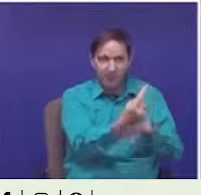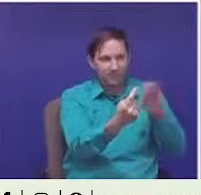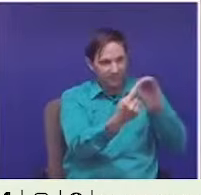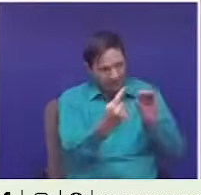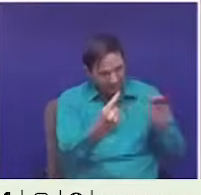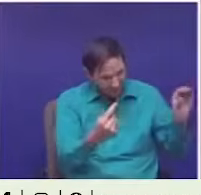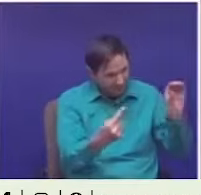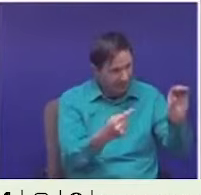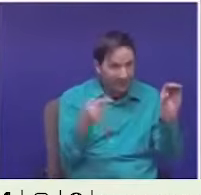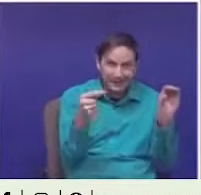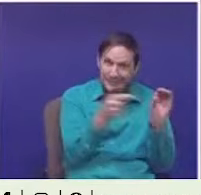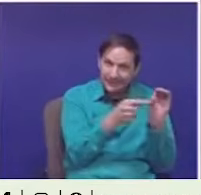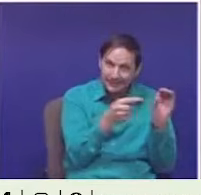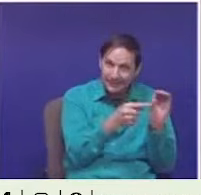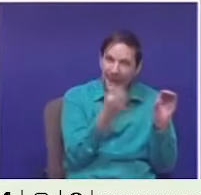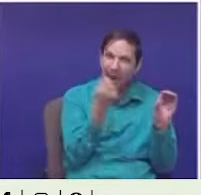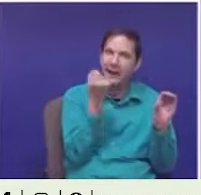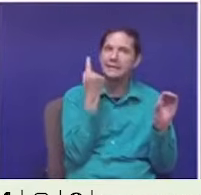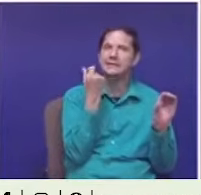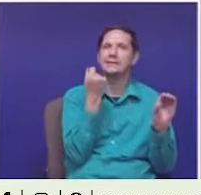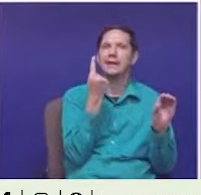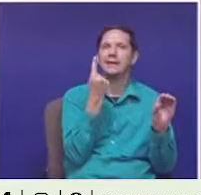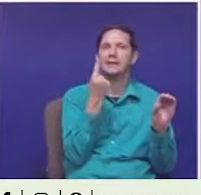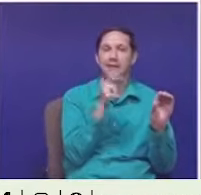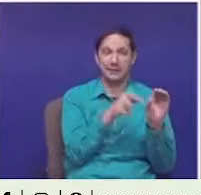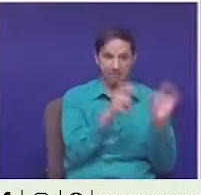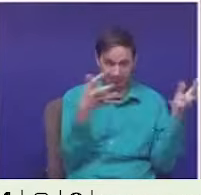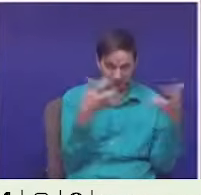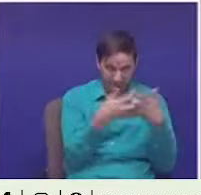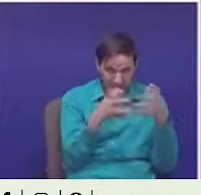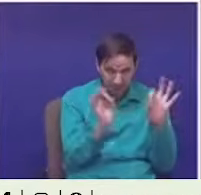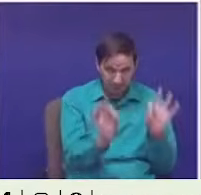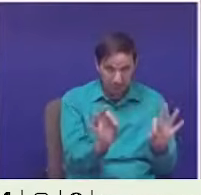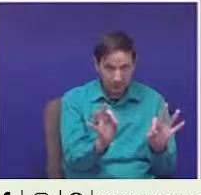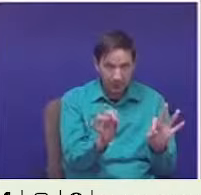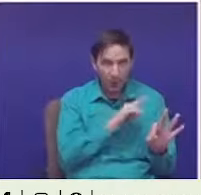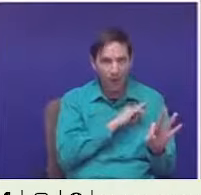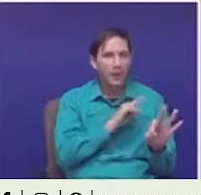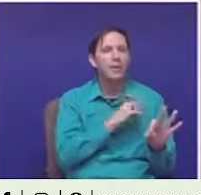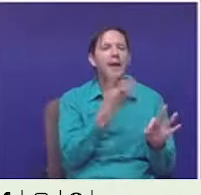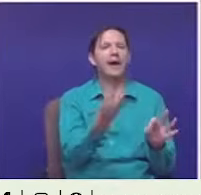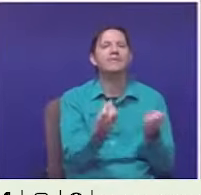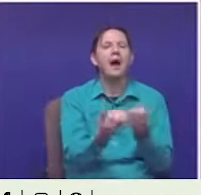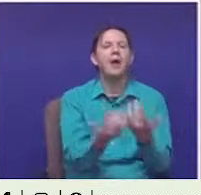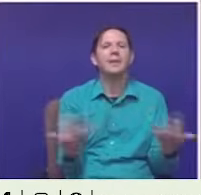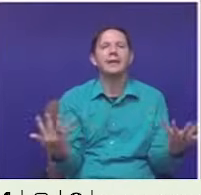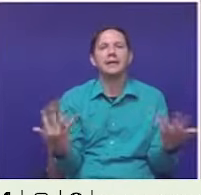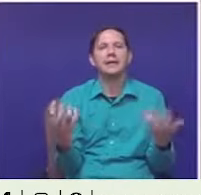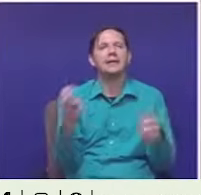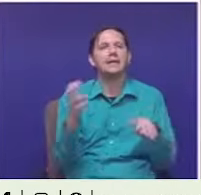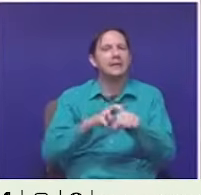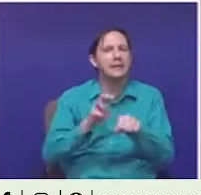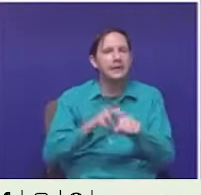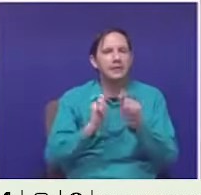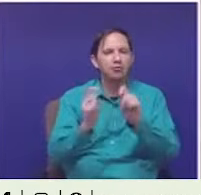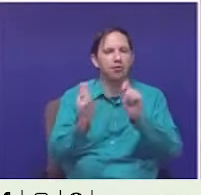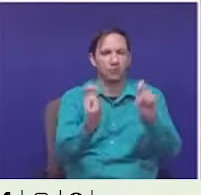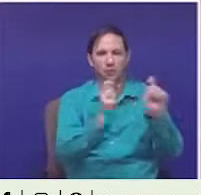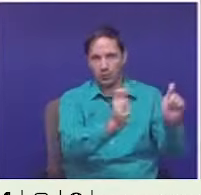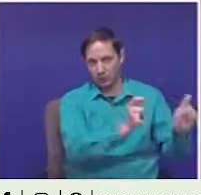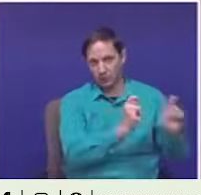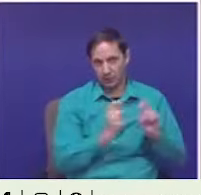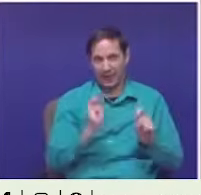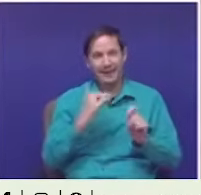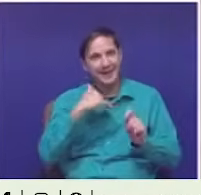functions, they must understand the scale of the problem. How many children do we have that we need to ferry around to schools? And they need to